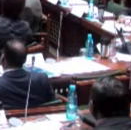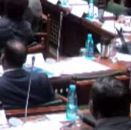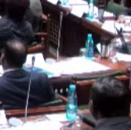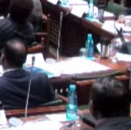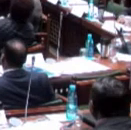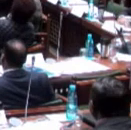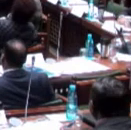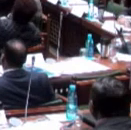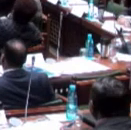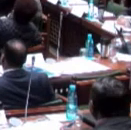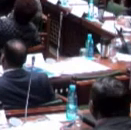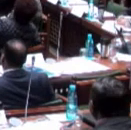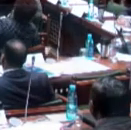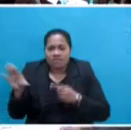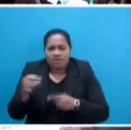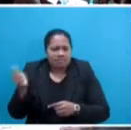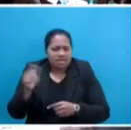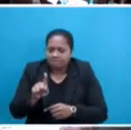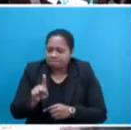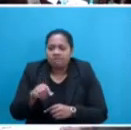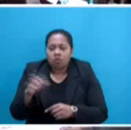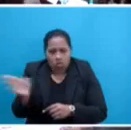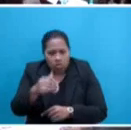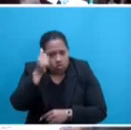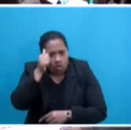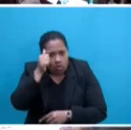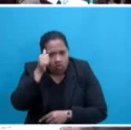know the procedures and the protocols.